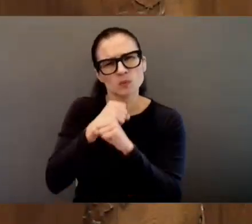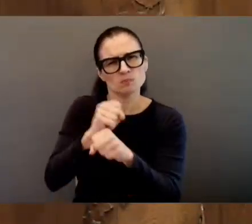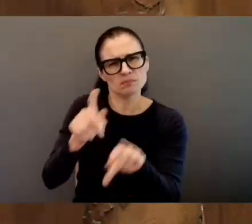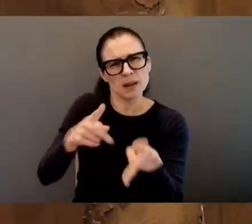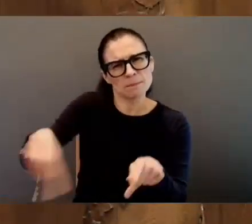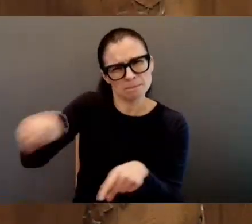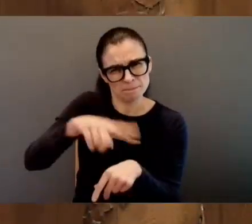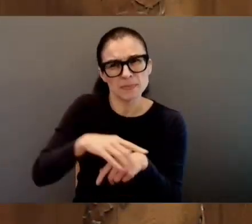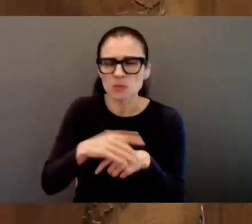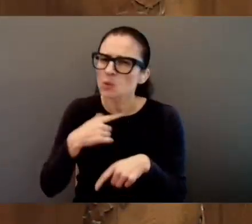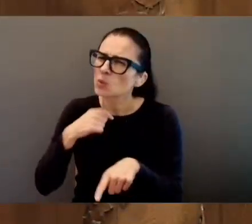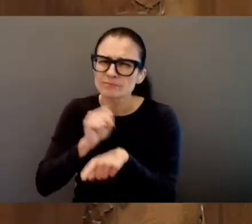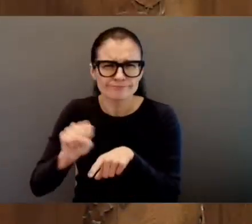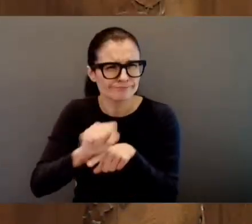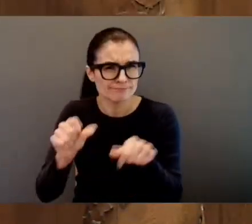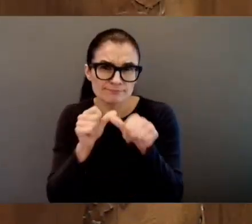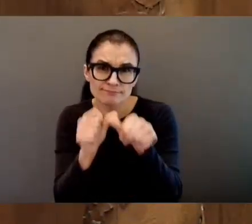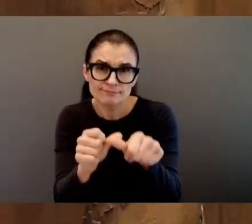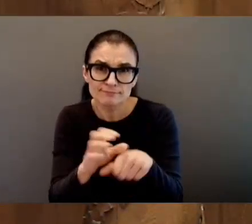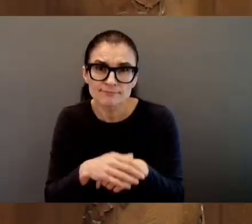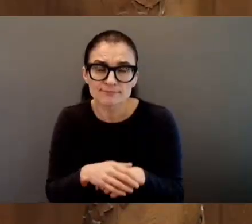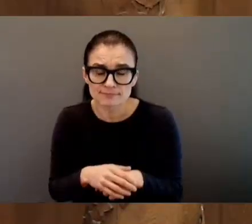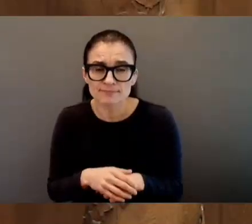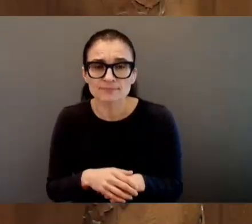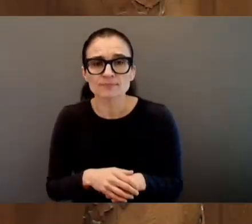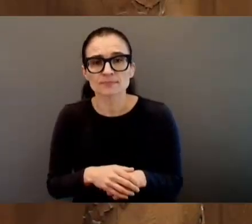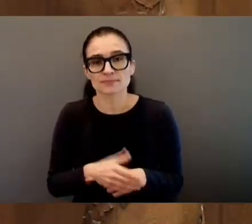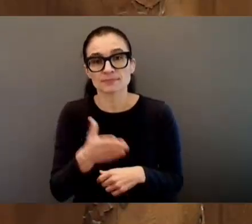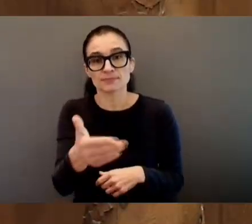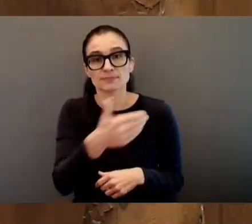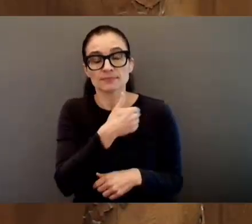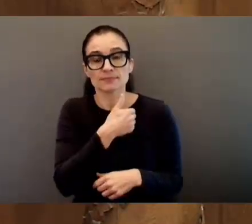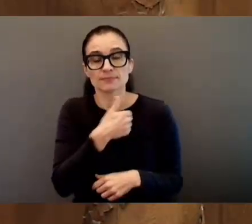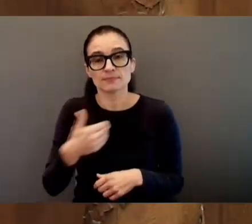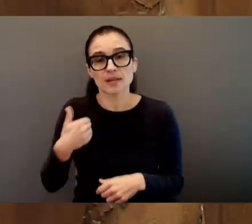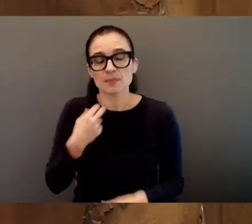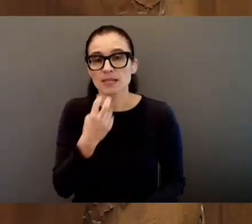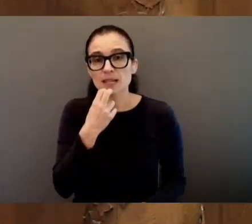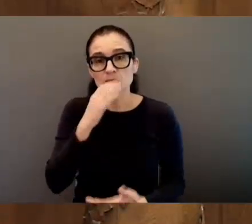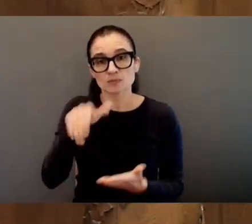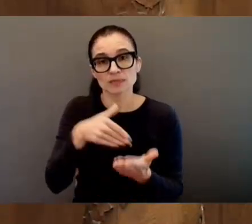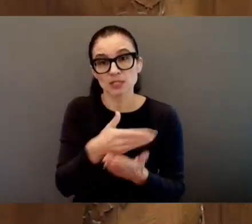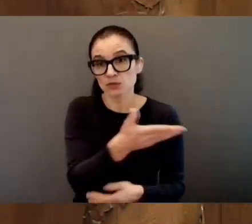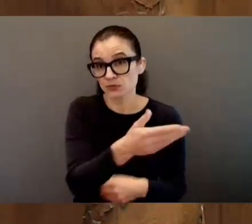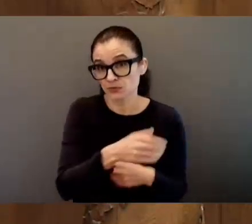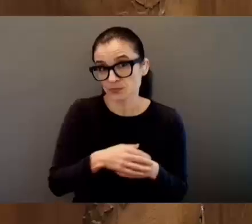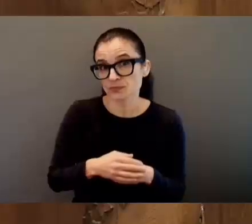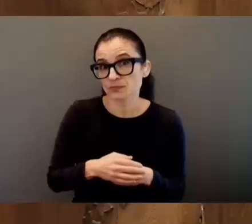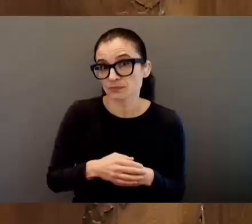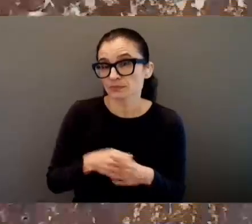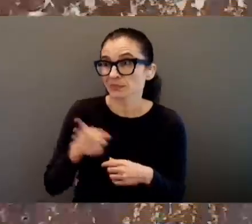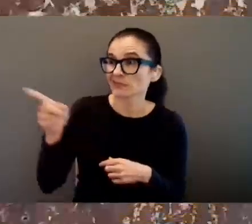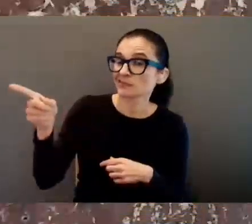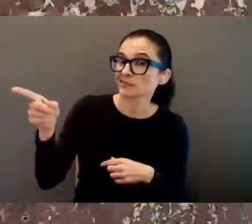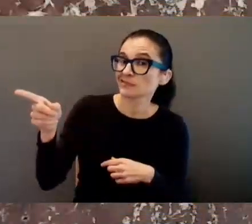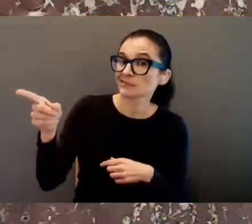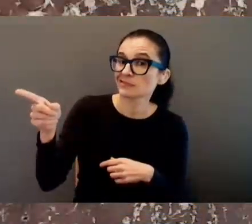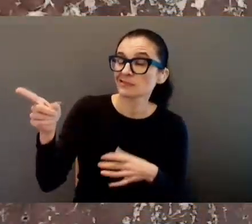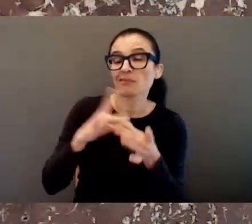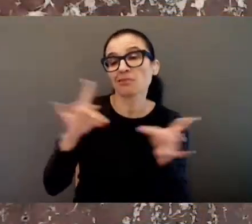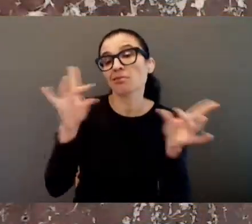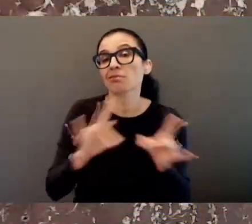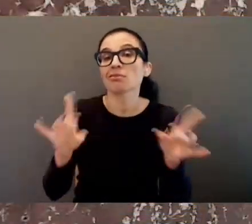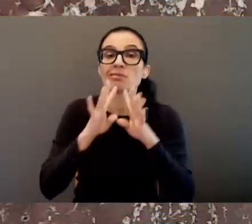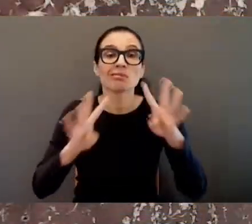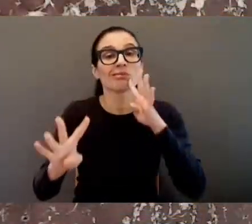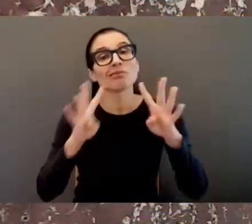Member for Kamloops Centre. Thank you, Mr. Speaker. Well, the government keeps saying that they're working to make communities safer, but the bottom line is communities